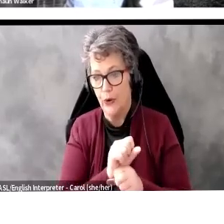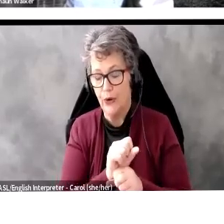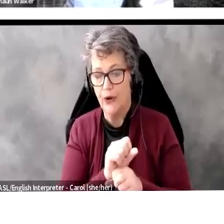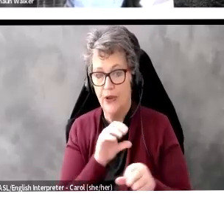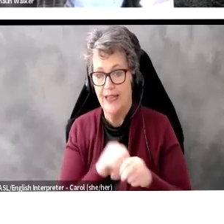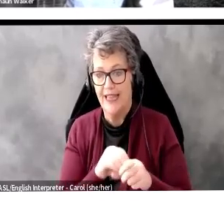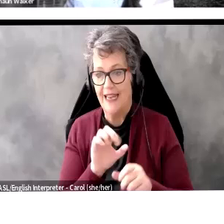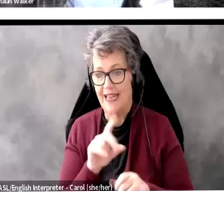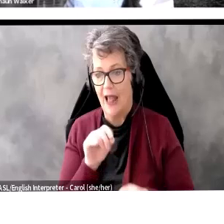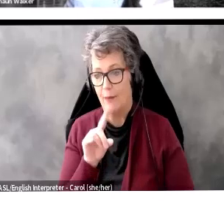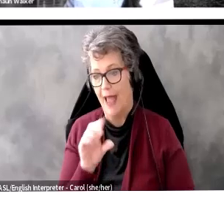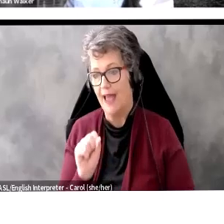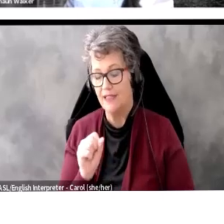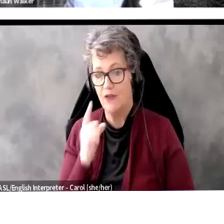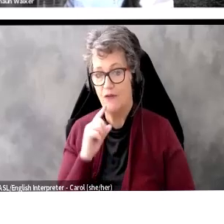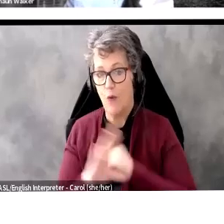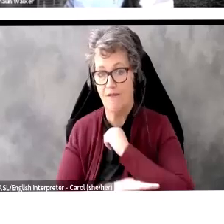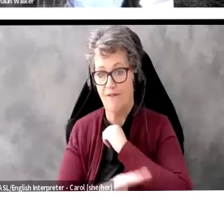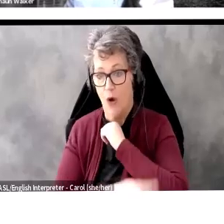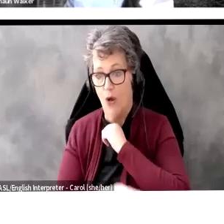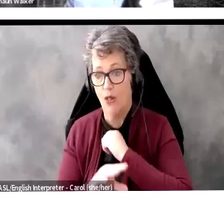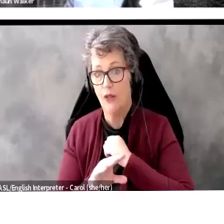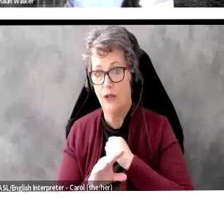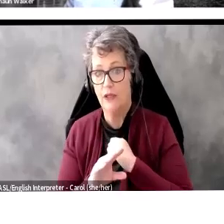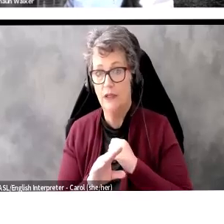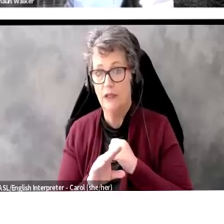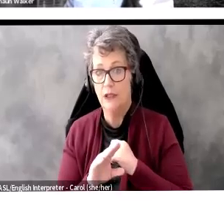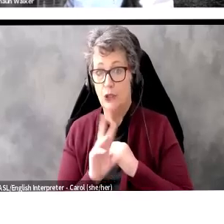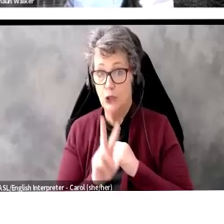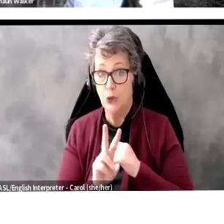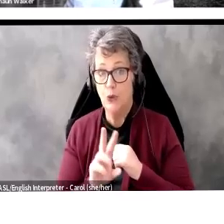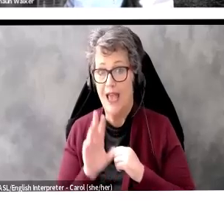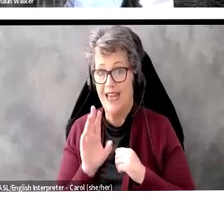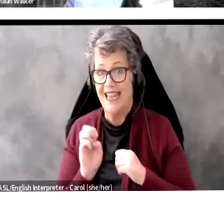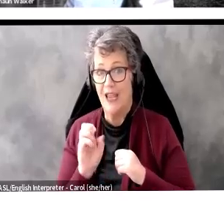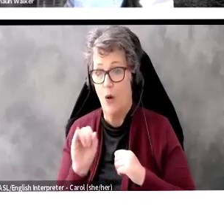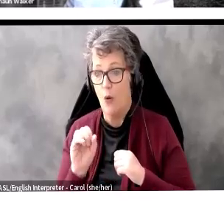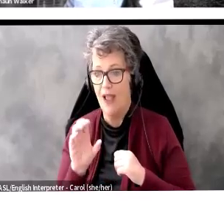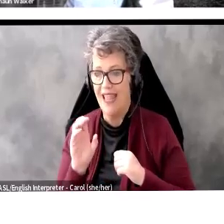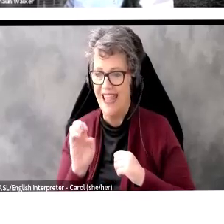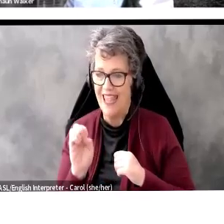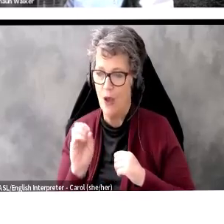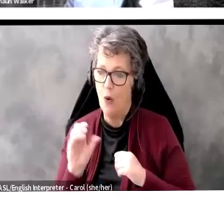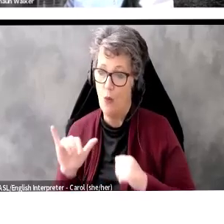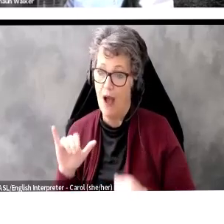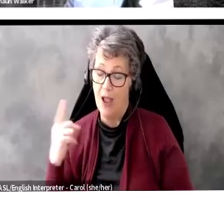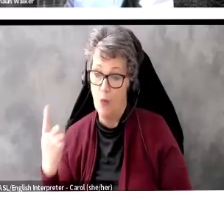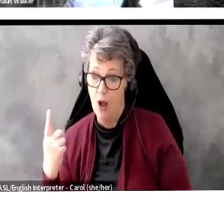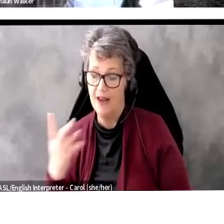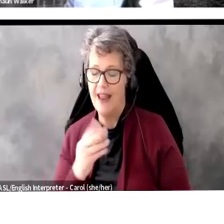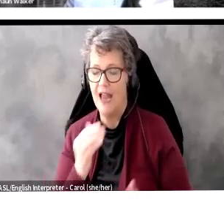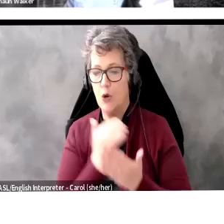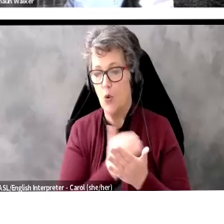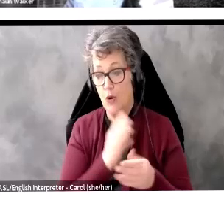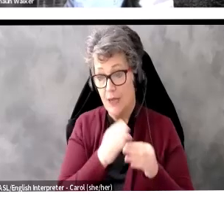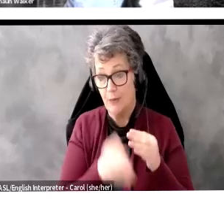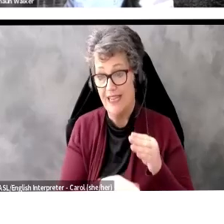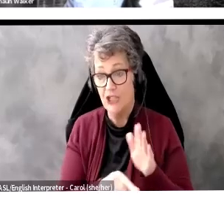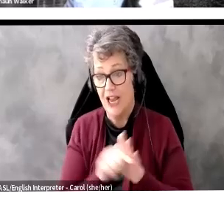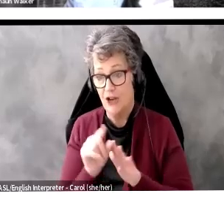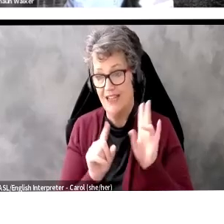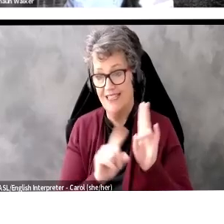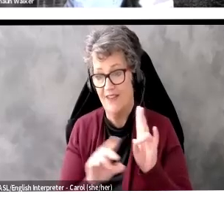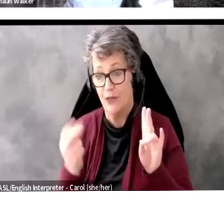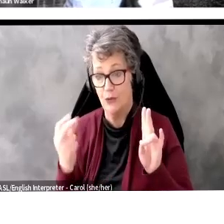in CALPADS for Fall 2 and EOY 1 in your course completion and grade 7 through